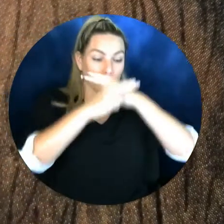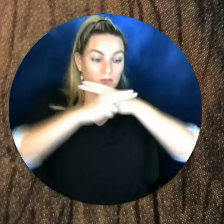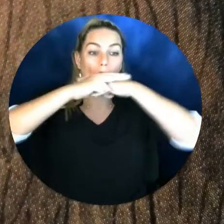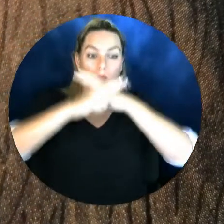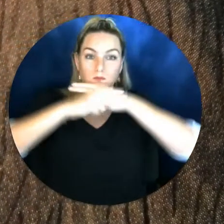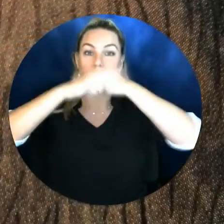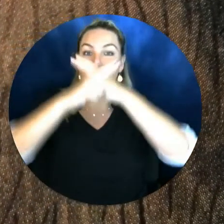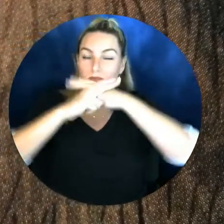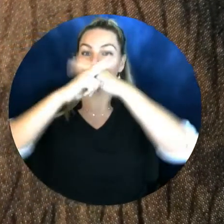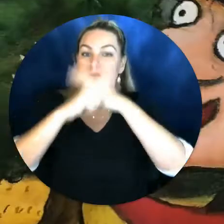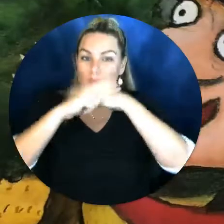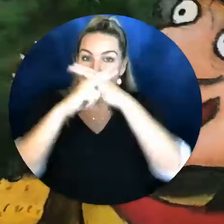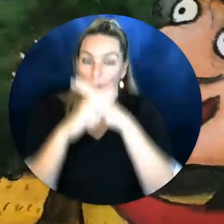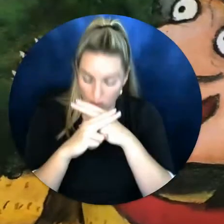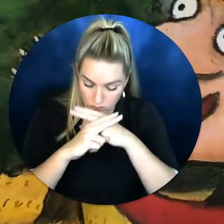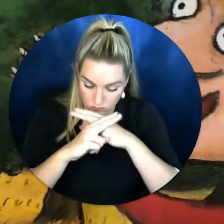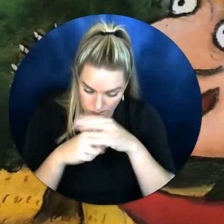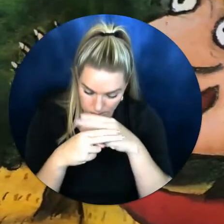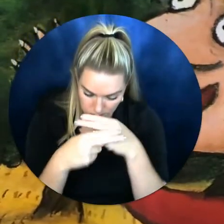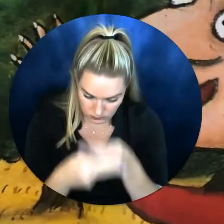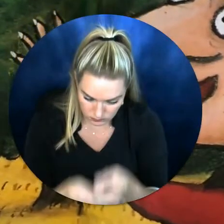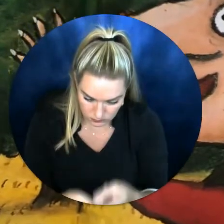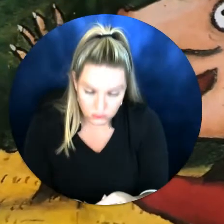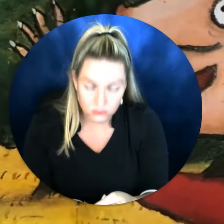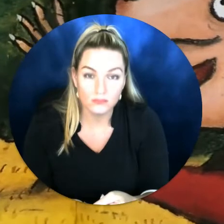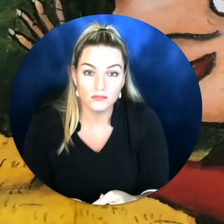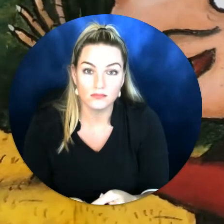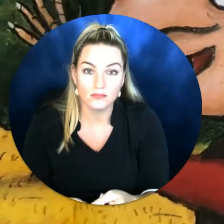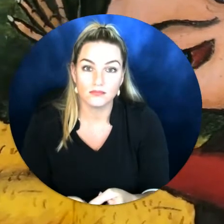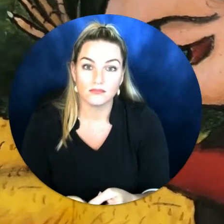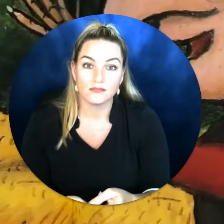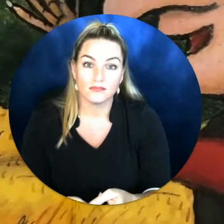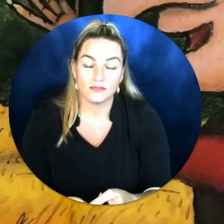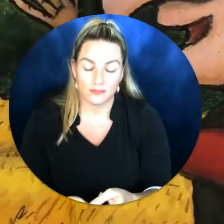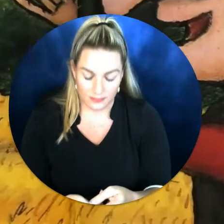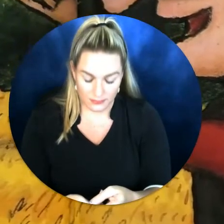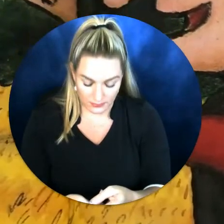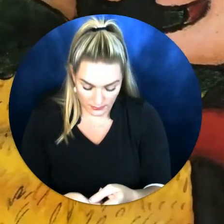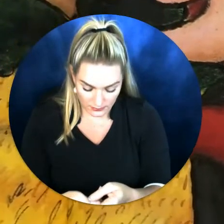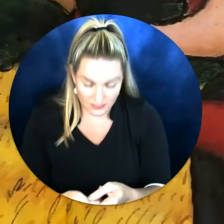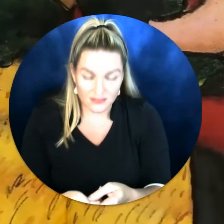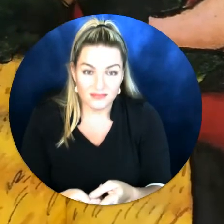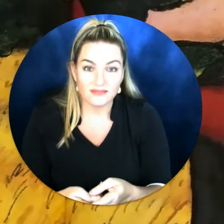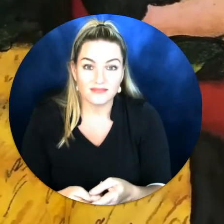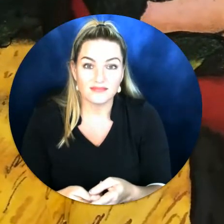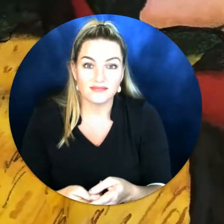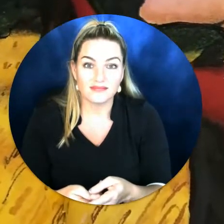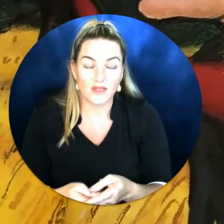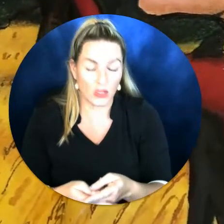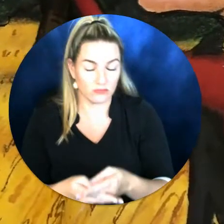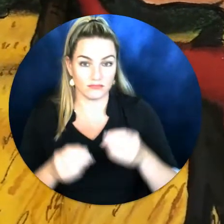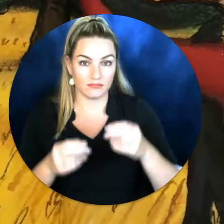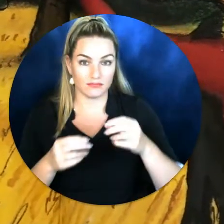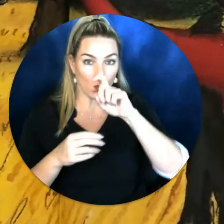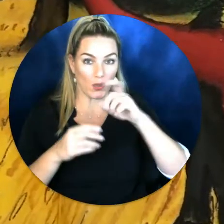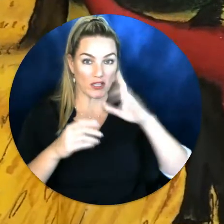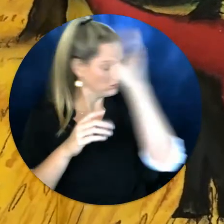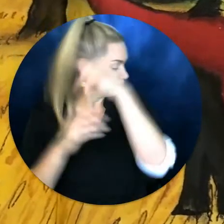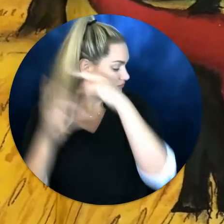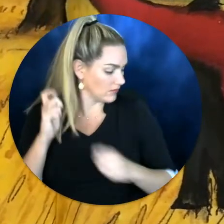in her beak. She dropped it politely and bent her head low, then said, as the witch tied